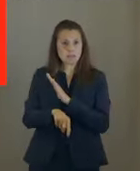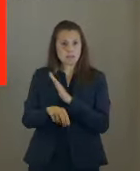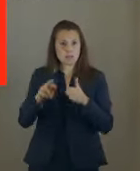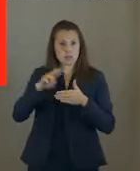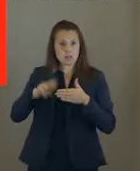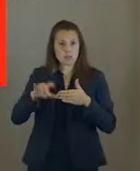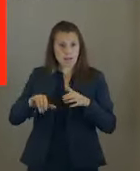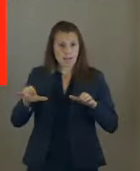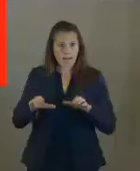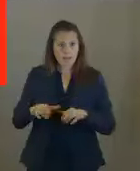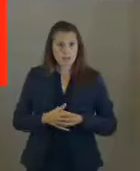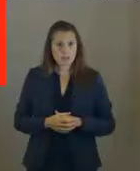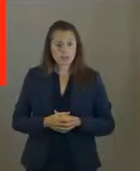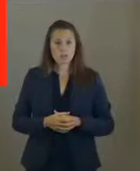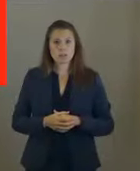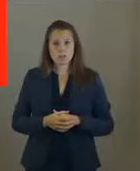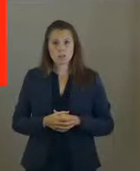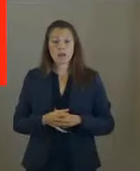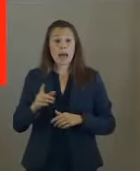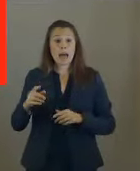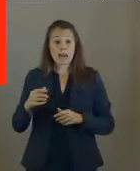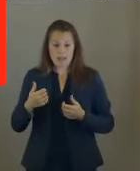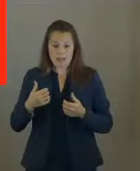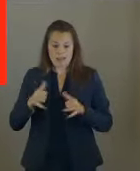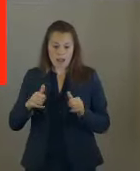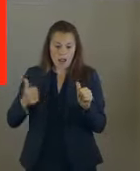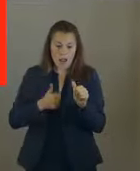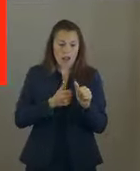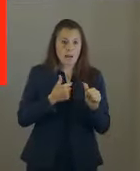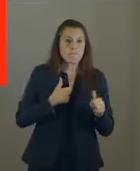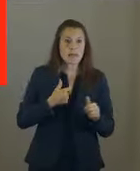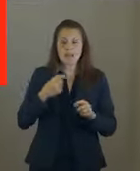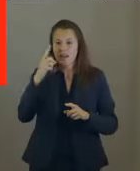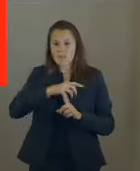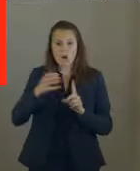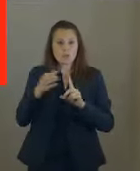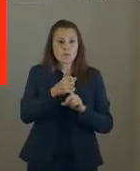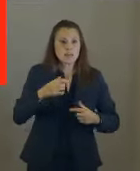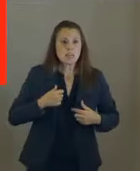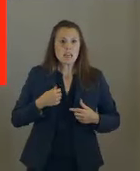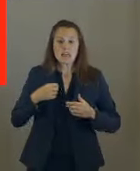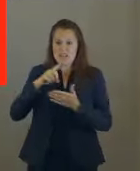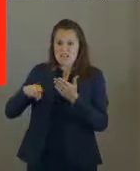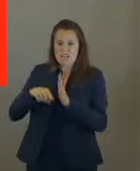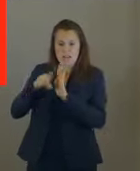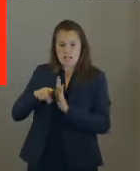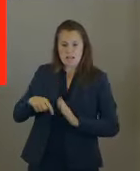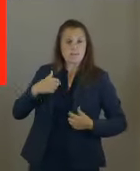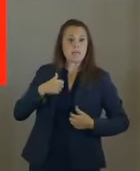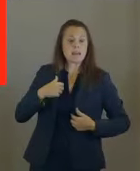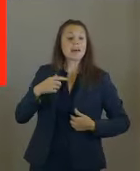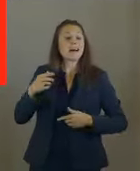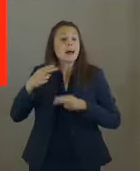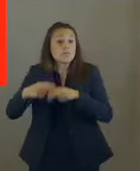that. And then they keep going after me, falsely arresting me and defaming me, meaning the county of Saginaw and